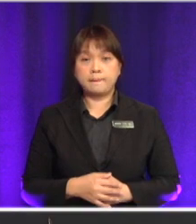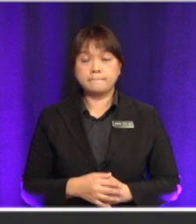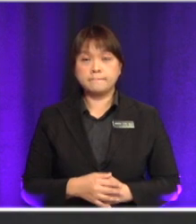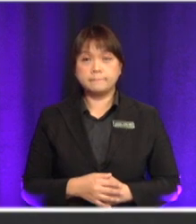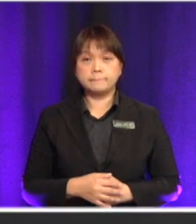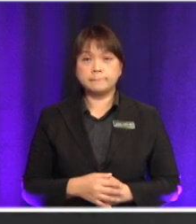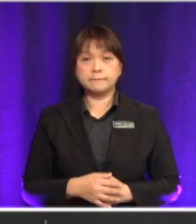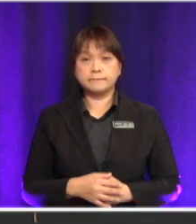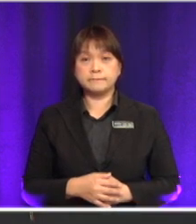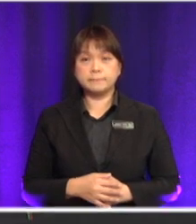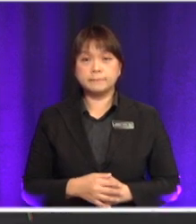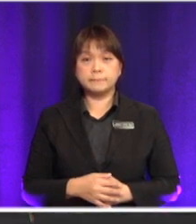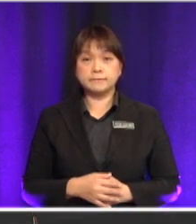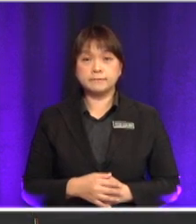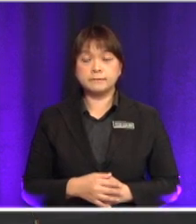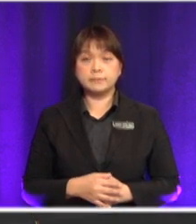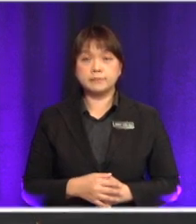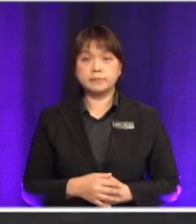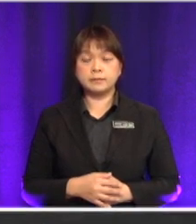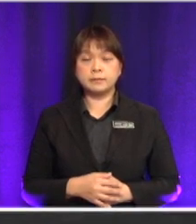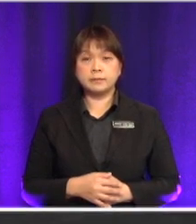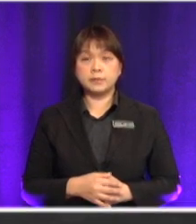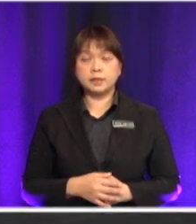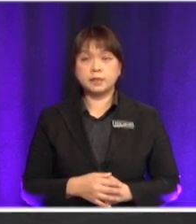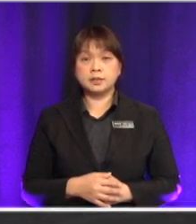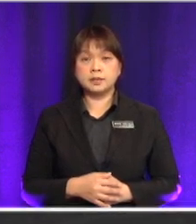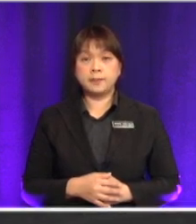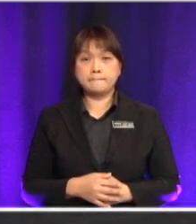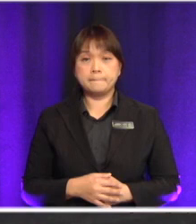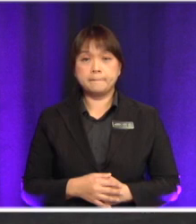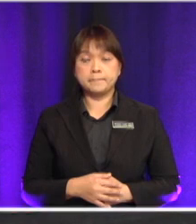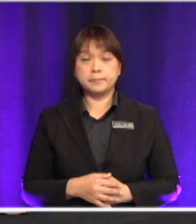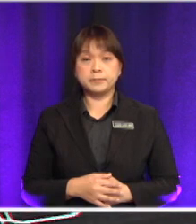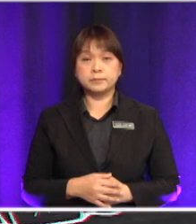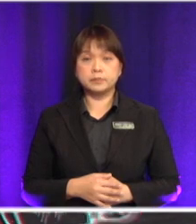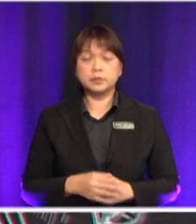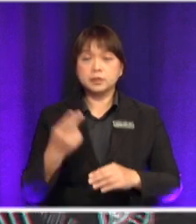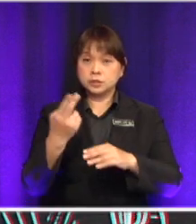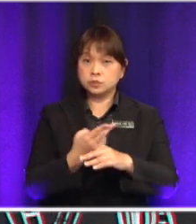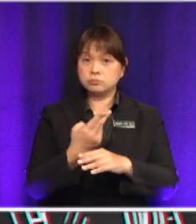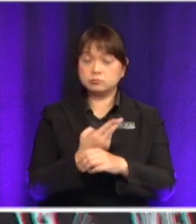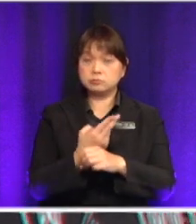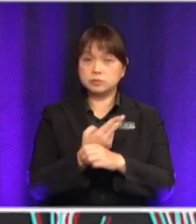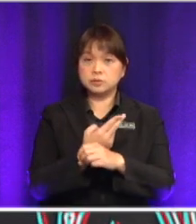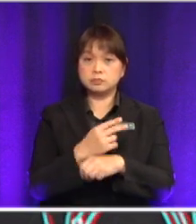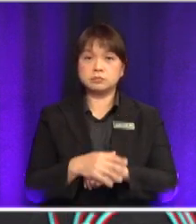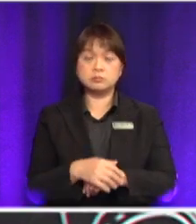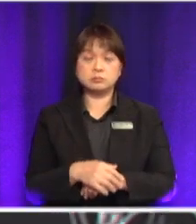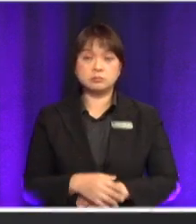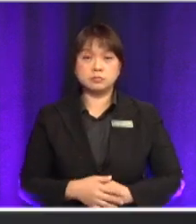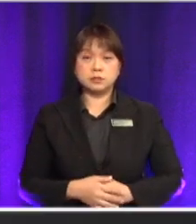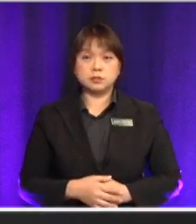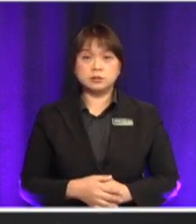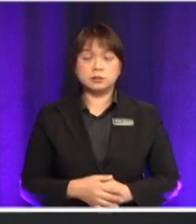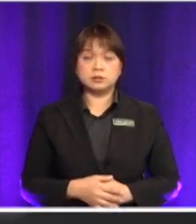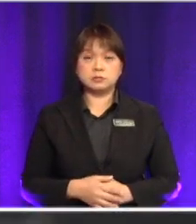the criminals off and make the area safer. So you don't need the real evidence to make the